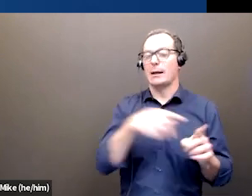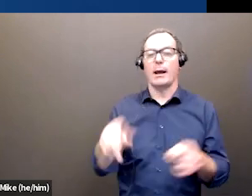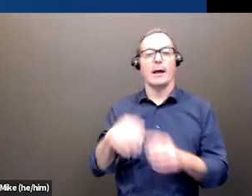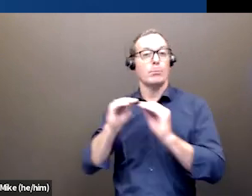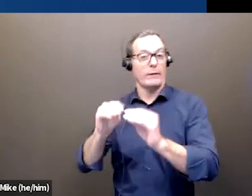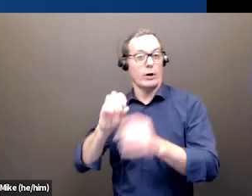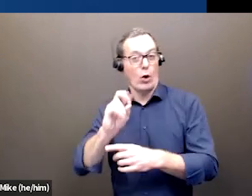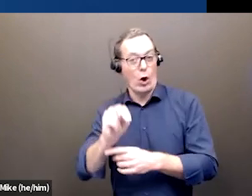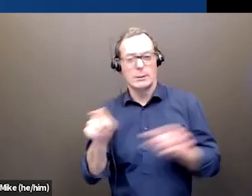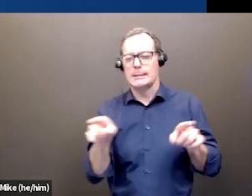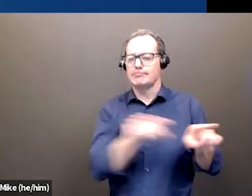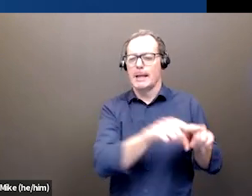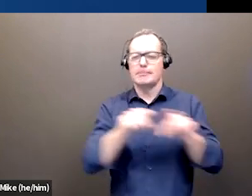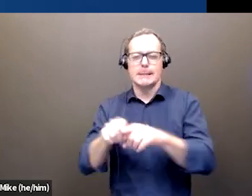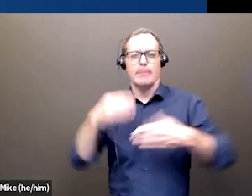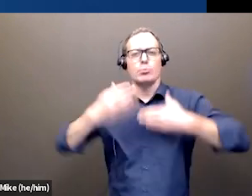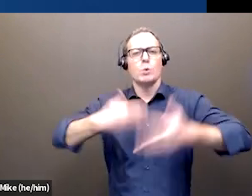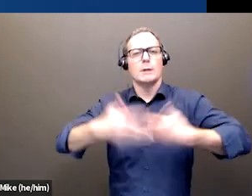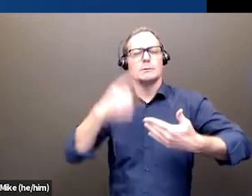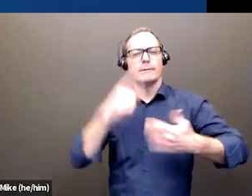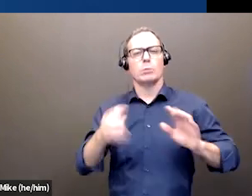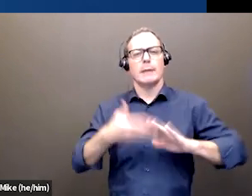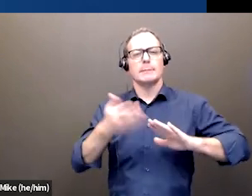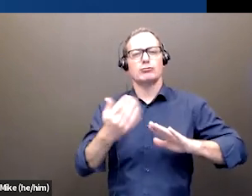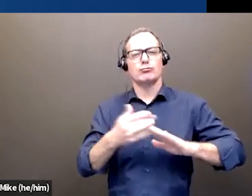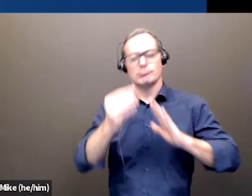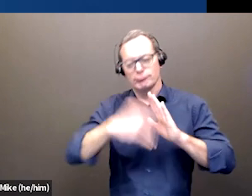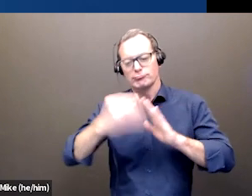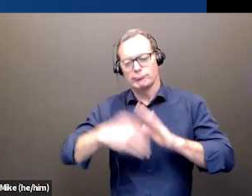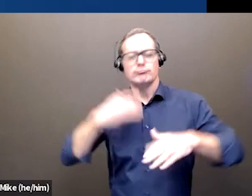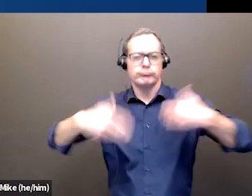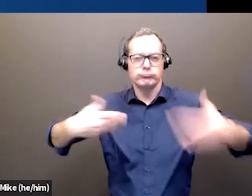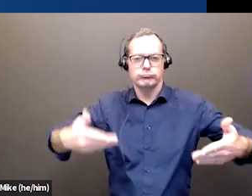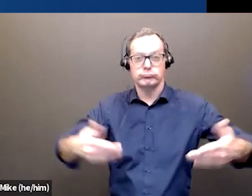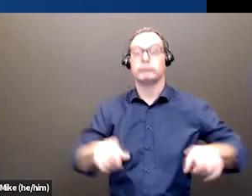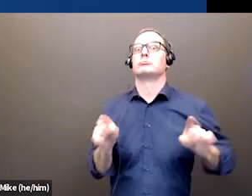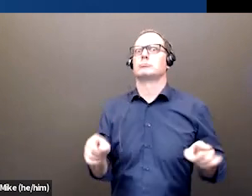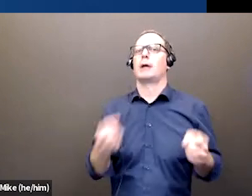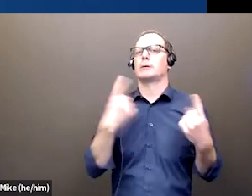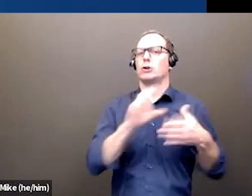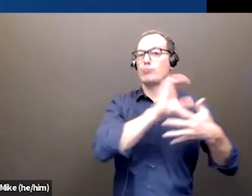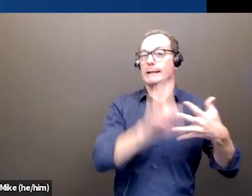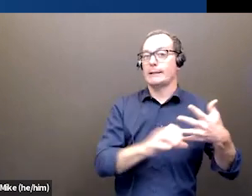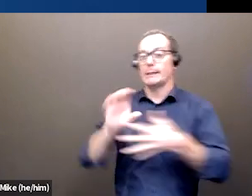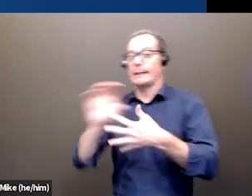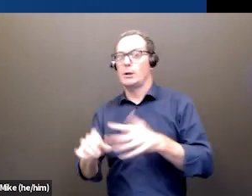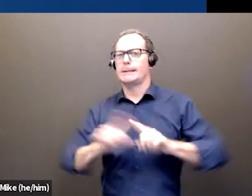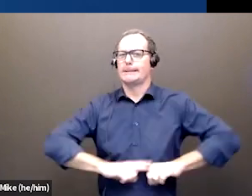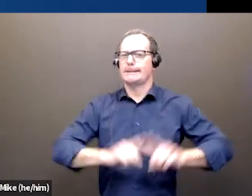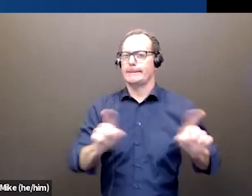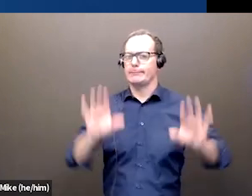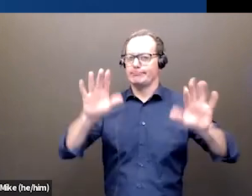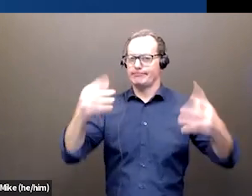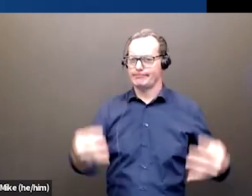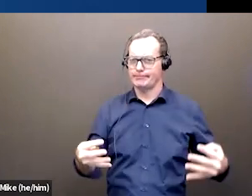administrative process, but the eligibility criteria and what is considered an eligible expense are different. Essentially, we're